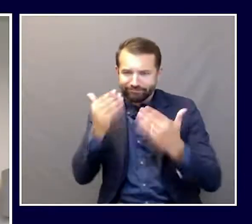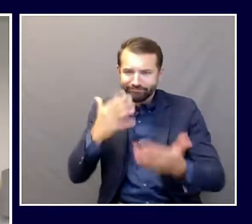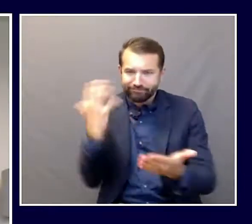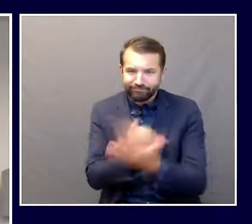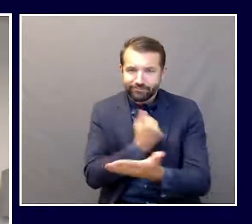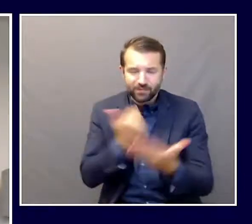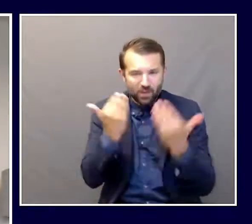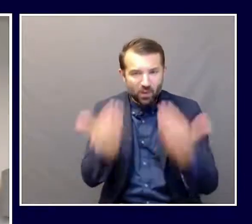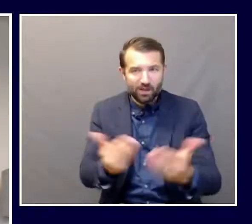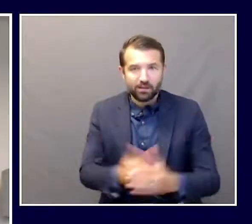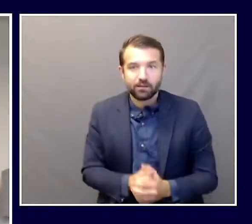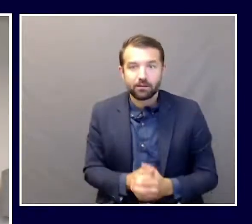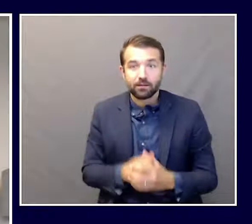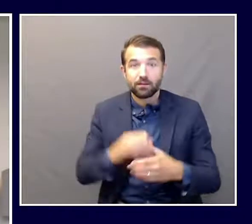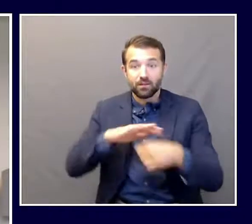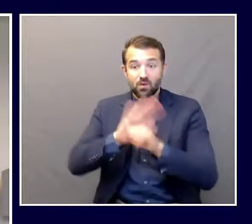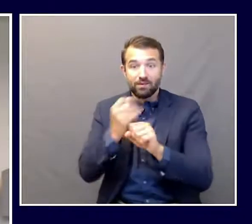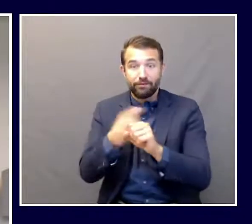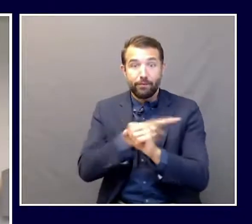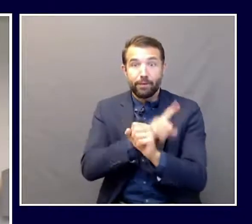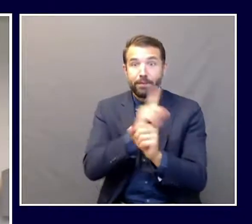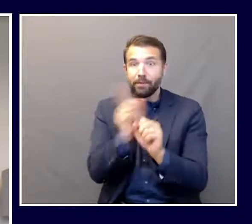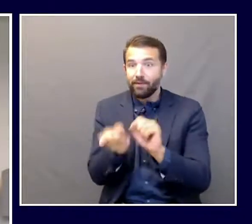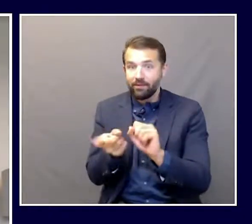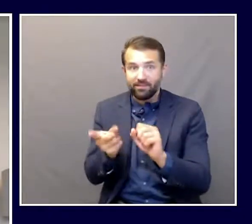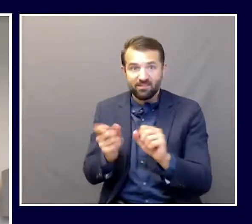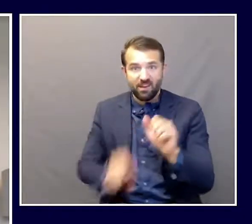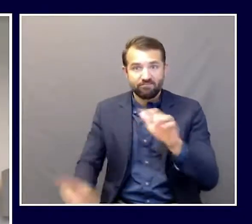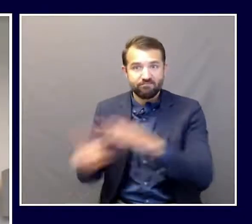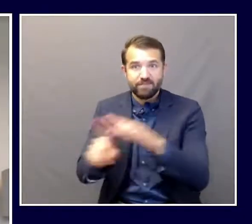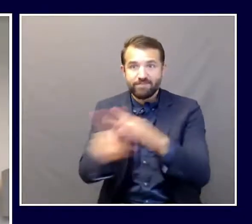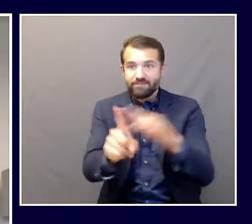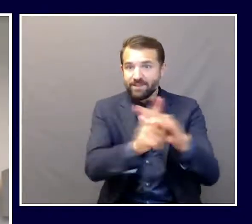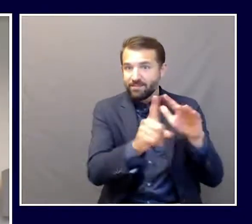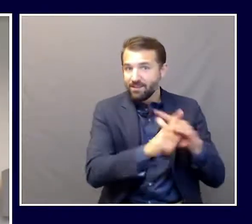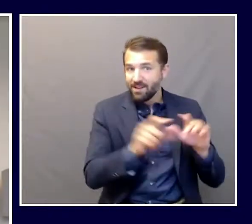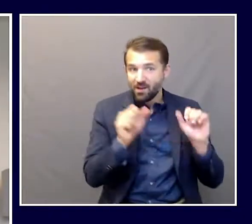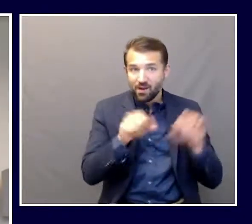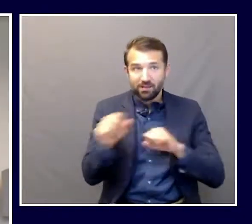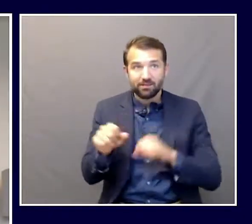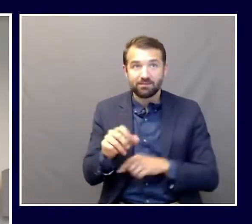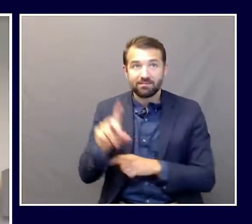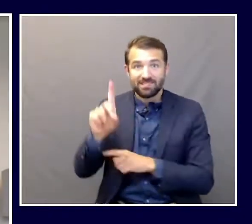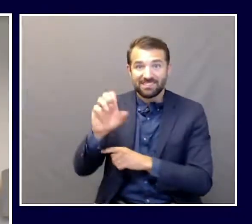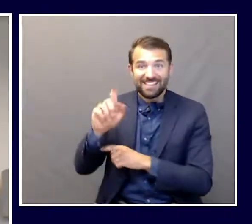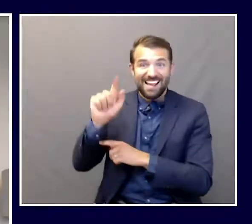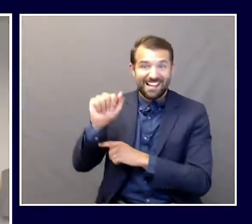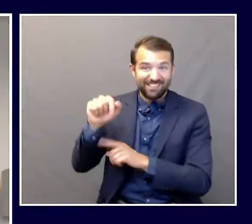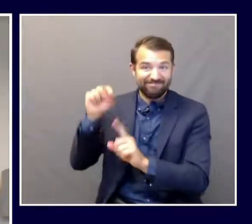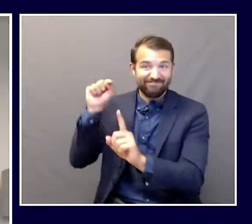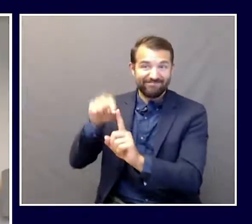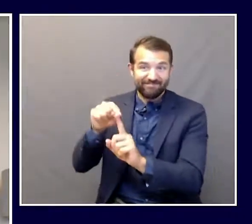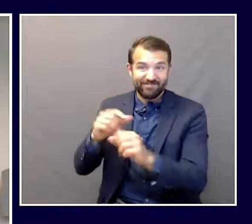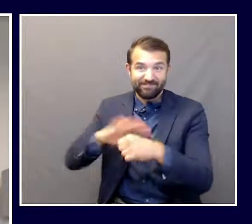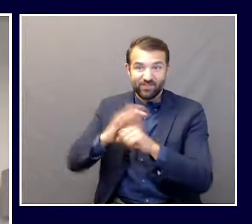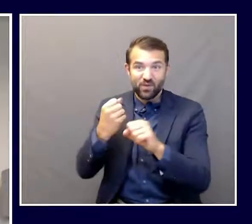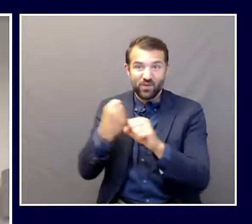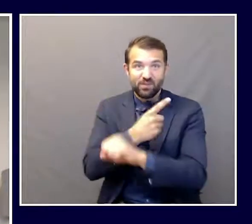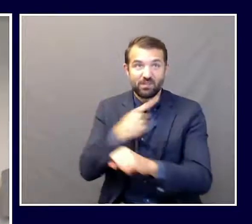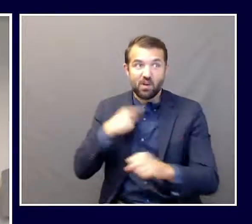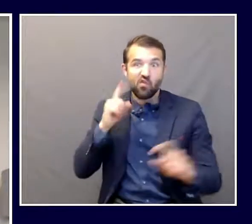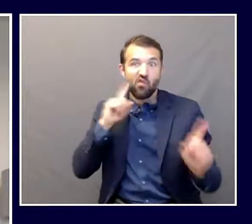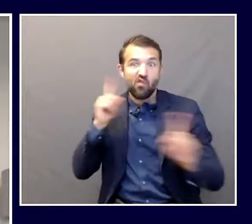horizon, particularly the Delta variant you've likely already heard about. Here in Maine, we have